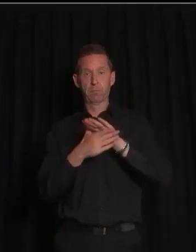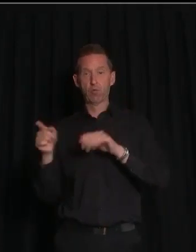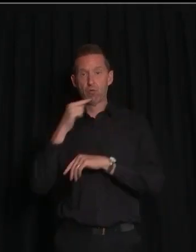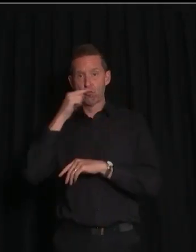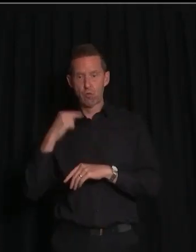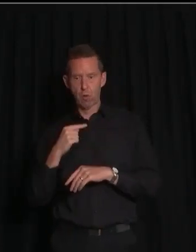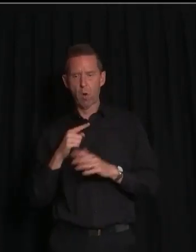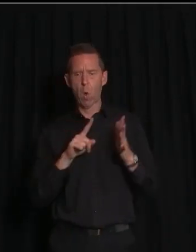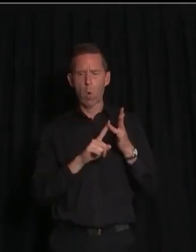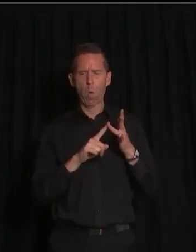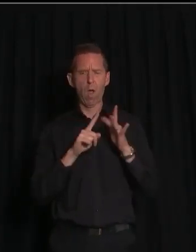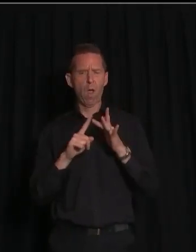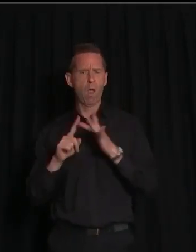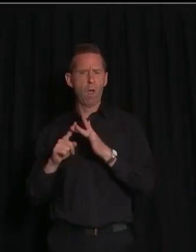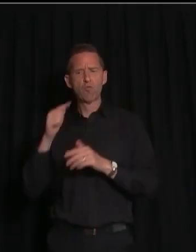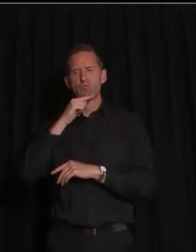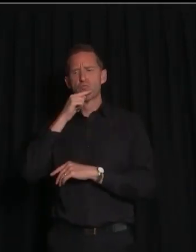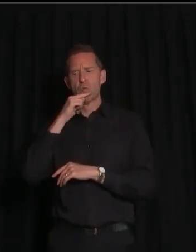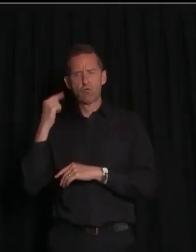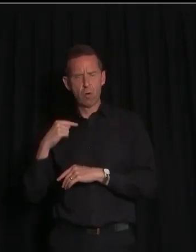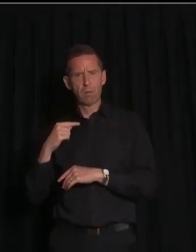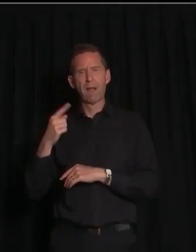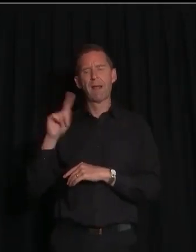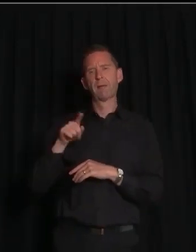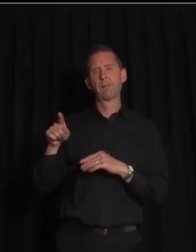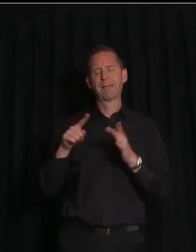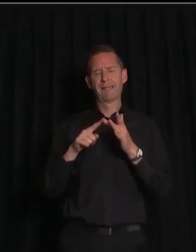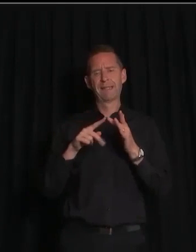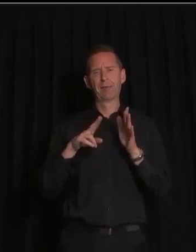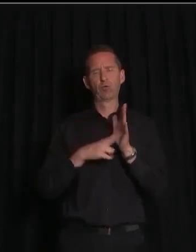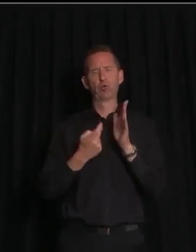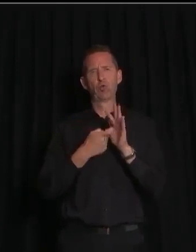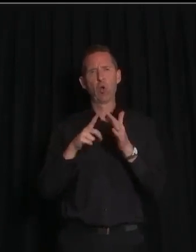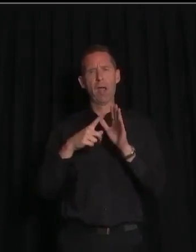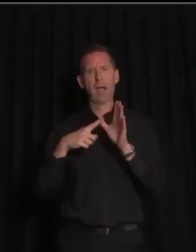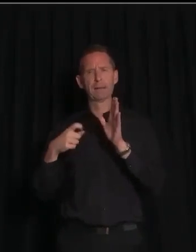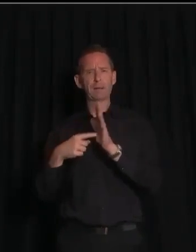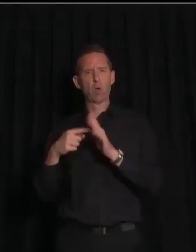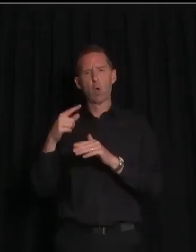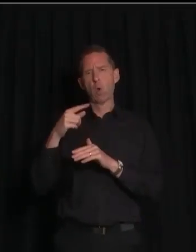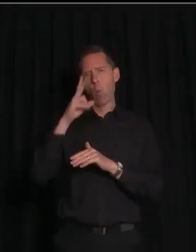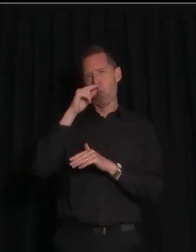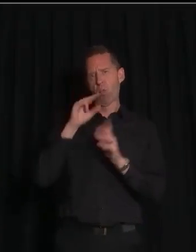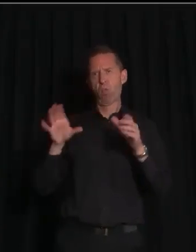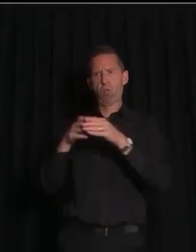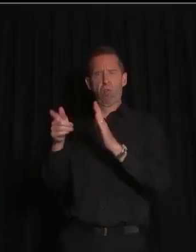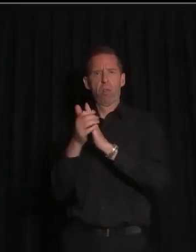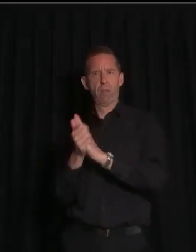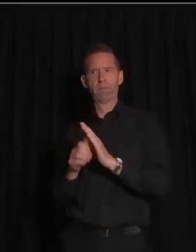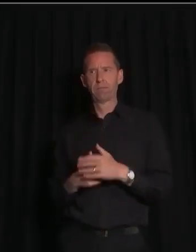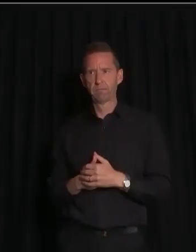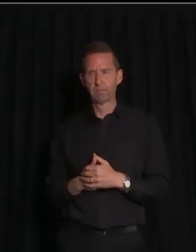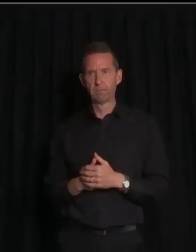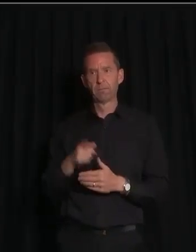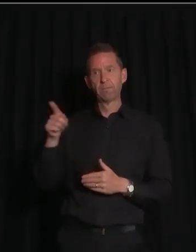OII Russia, and a member of Intersex Youth. So, Irene likes horror